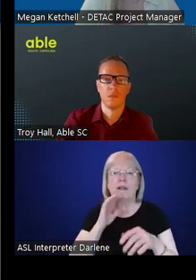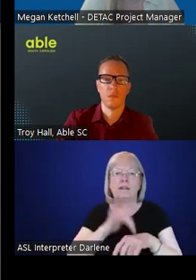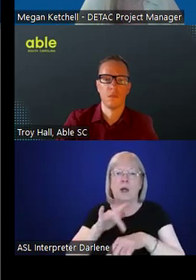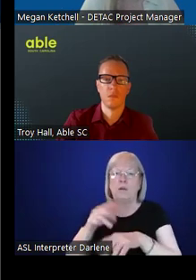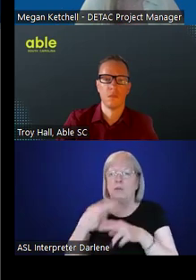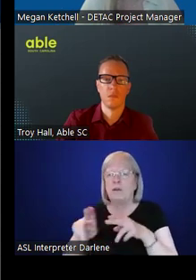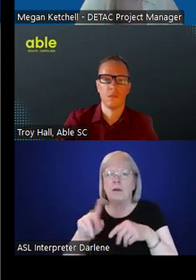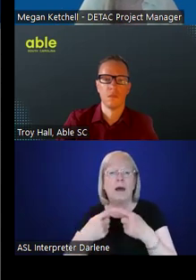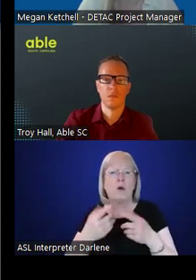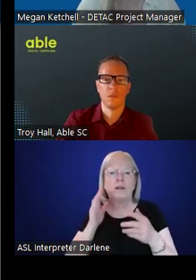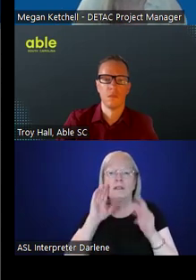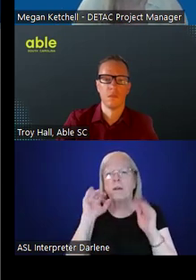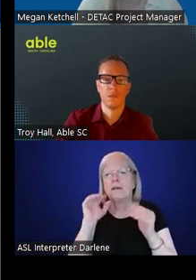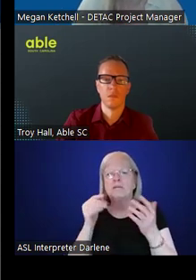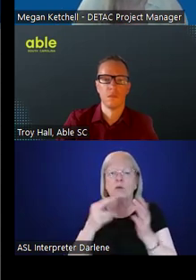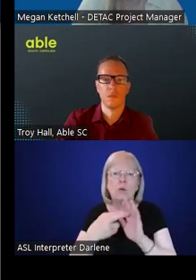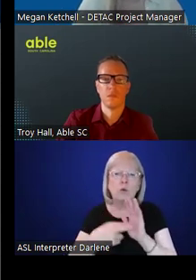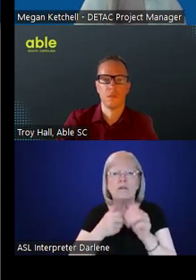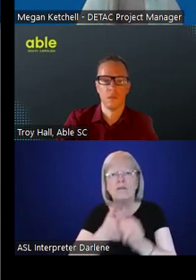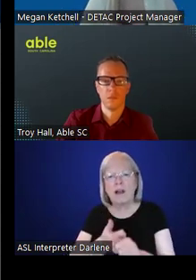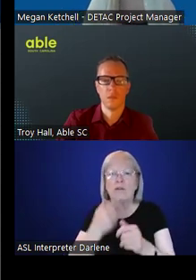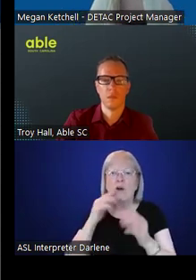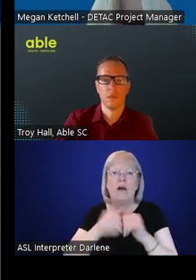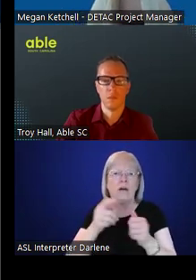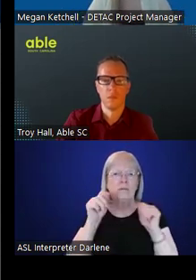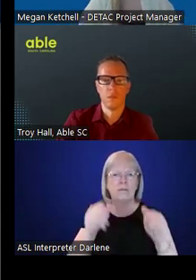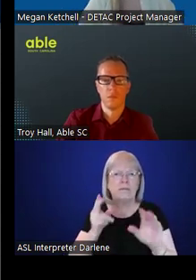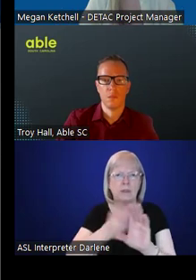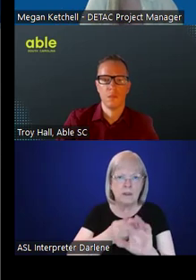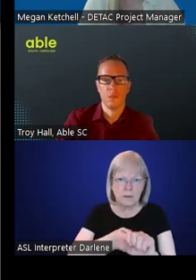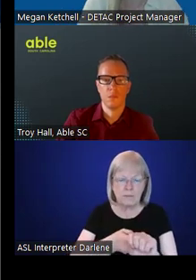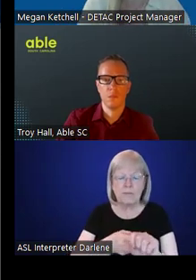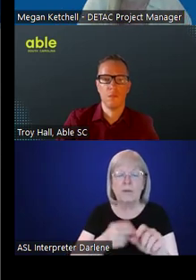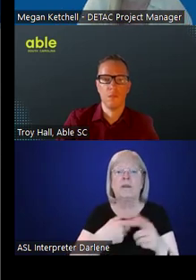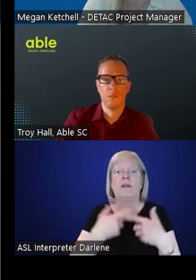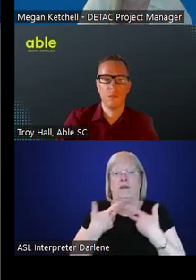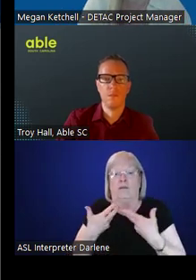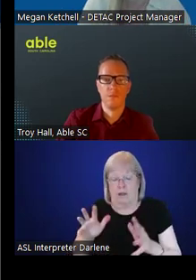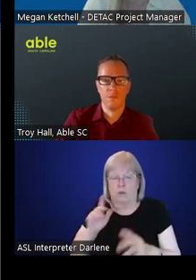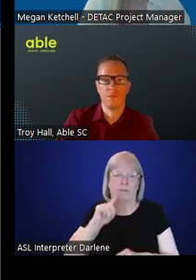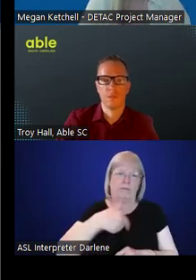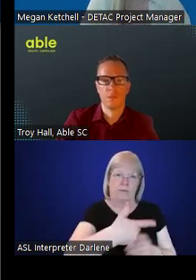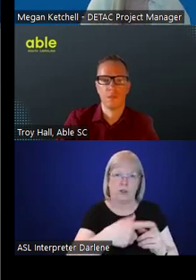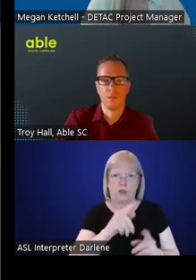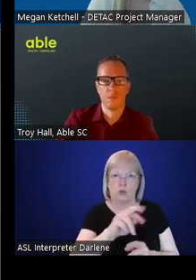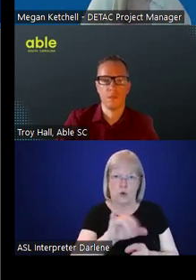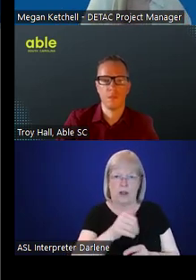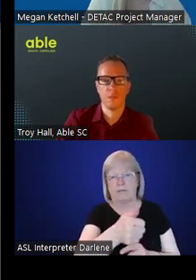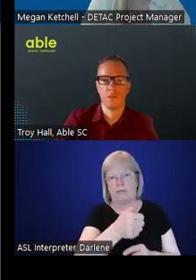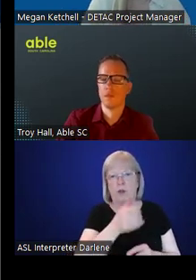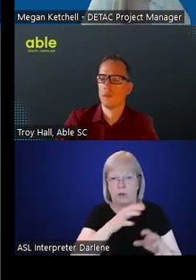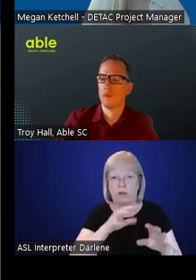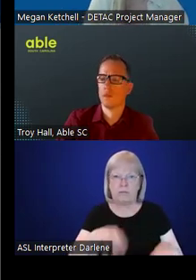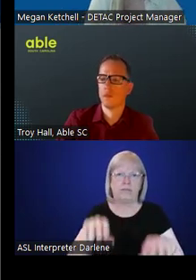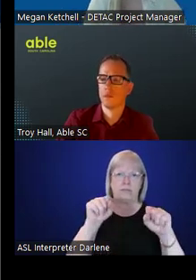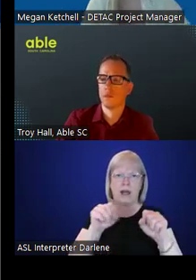ground rules or expectations for participation. And then I'll turn it over to Troy to really take it away and get into